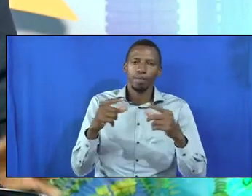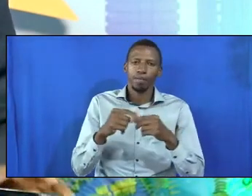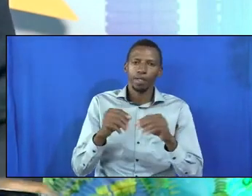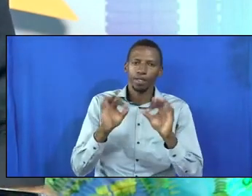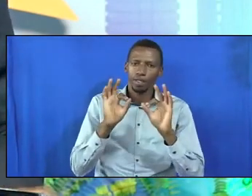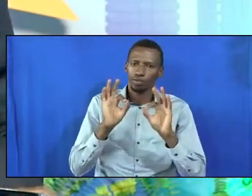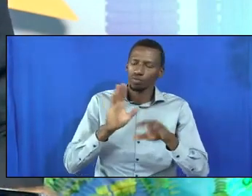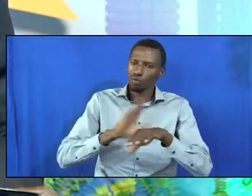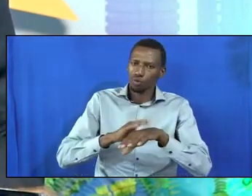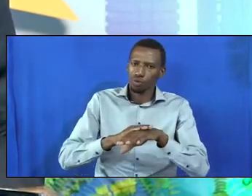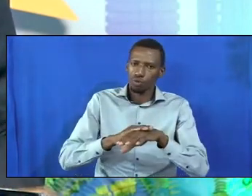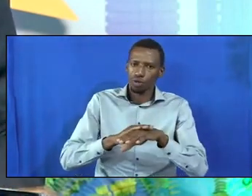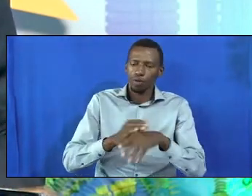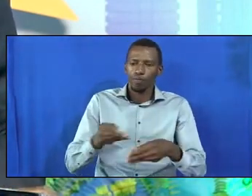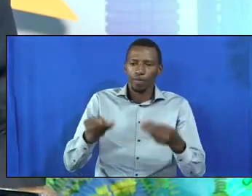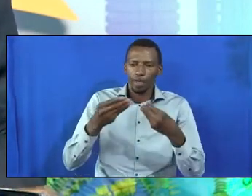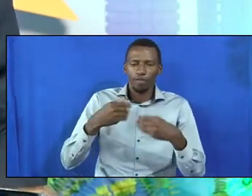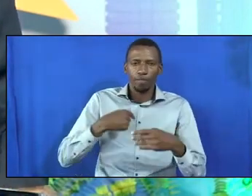is inspiring.